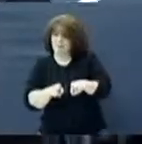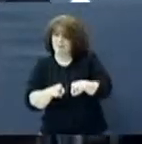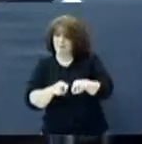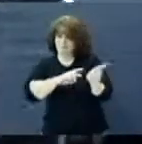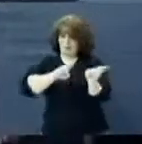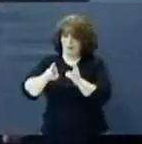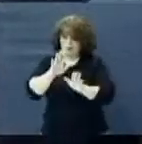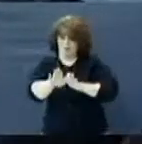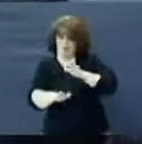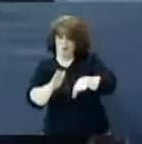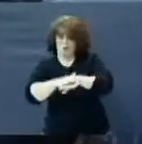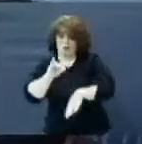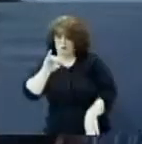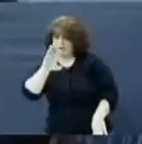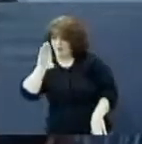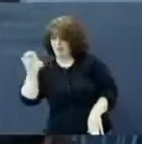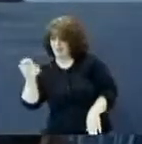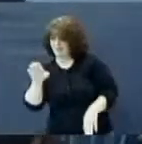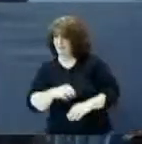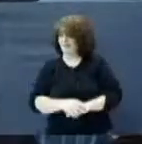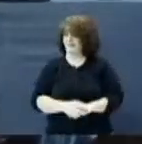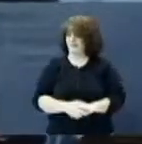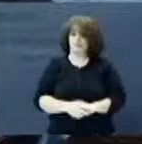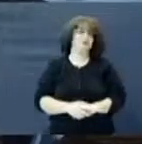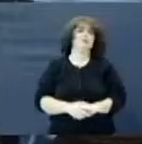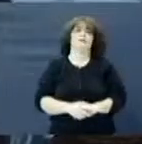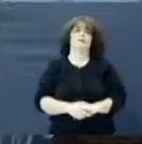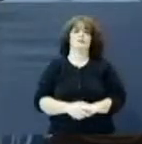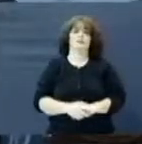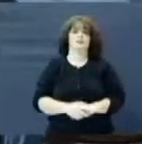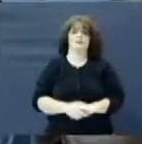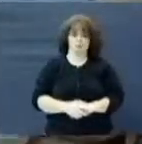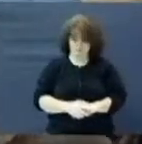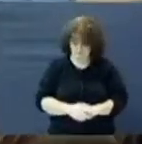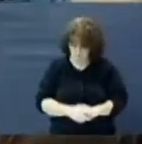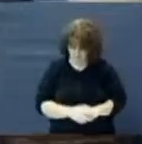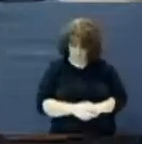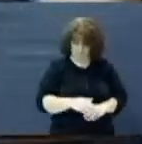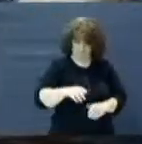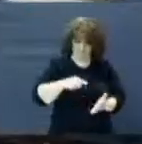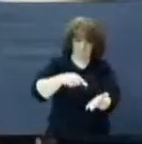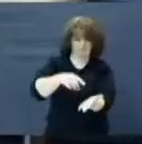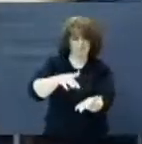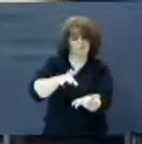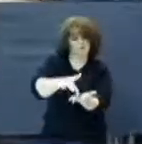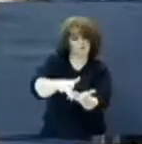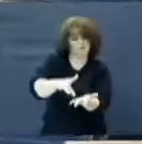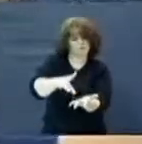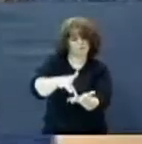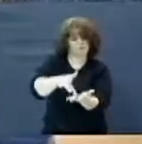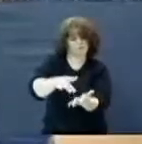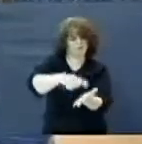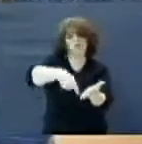go? What'd you do? You went out and you checked it out,